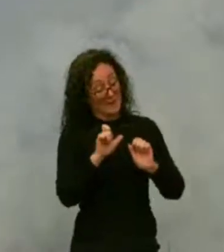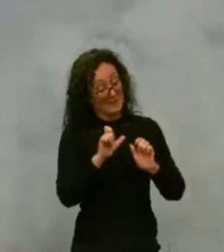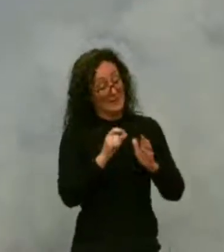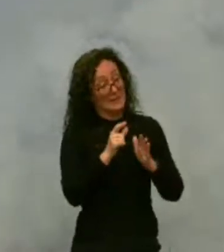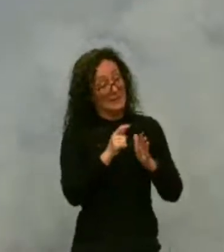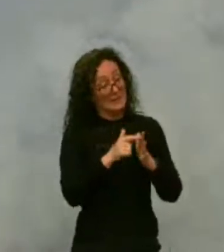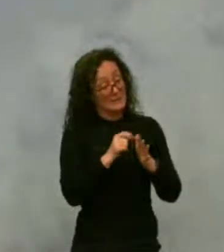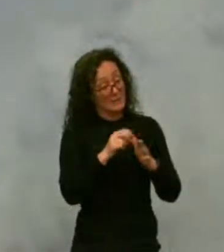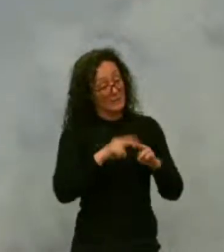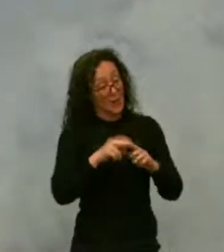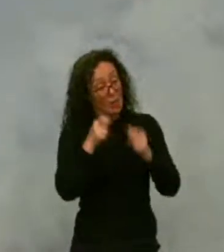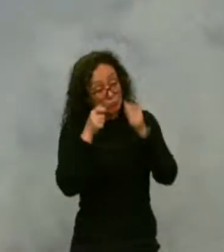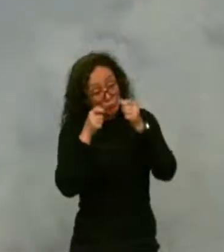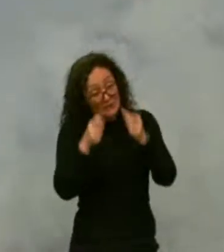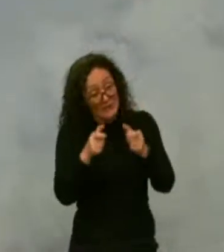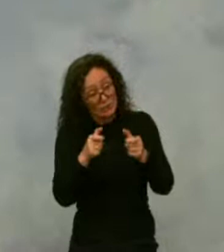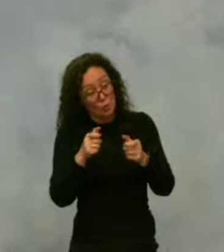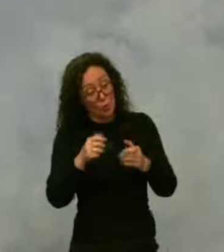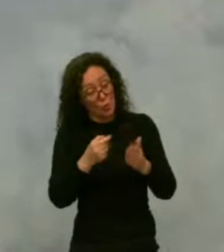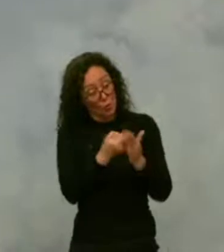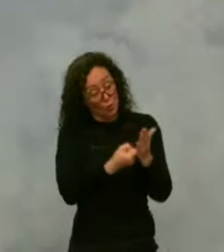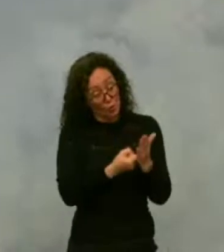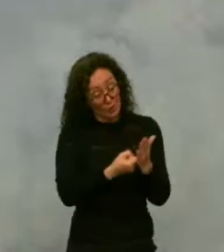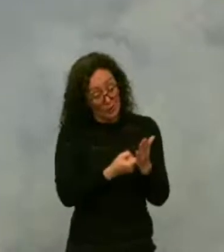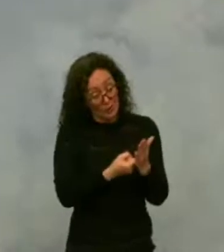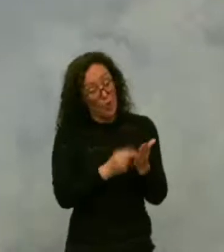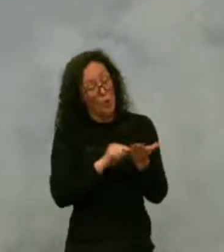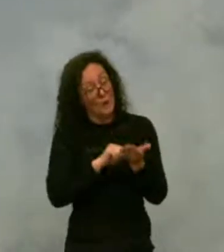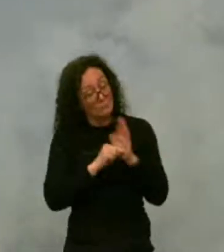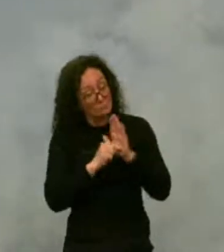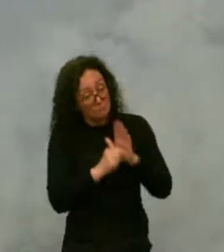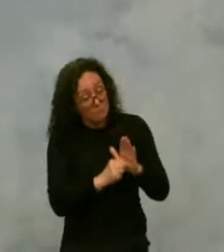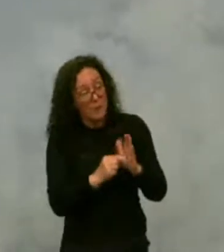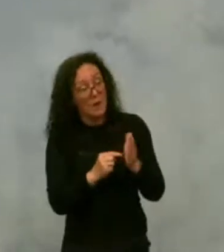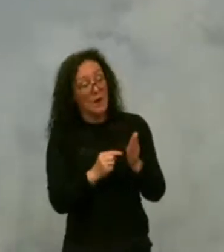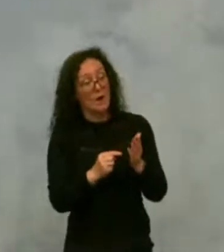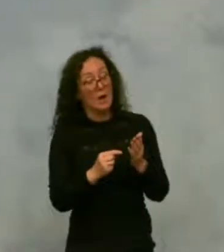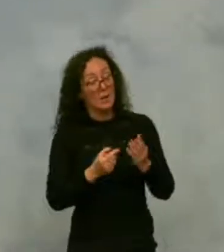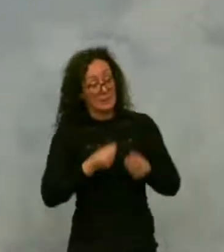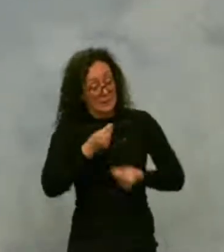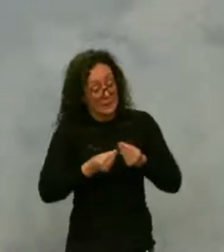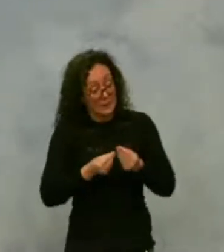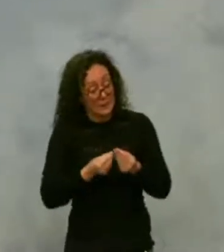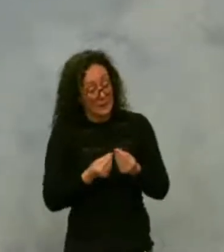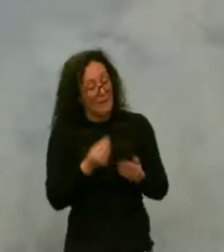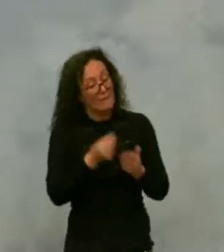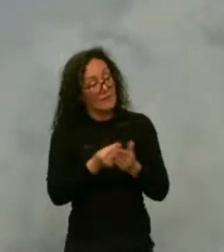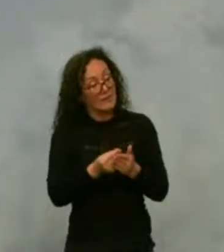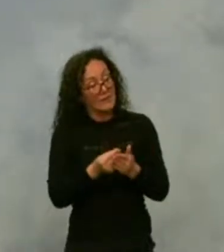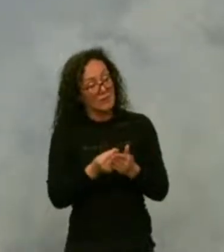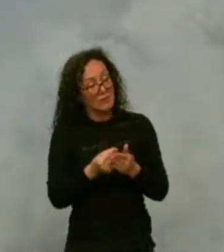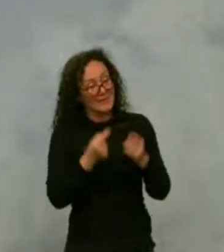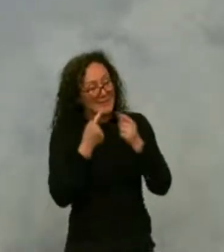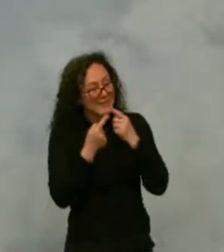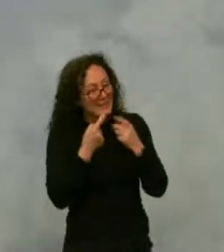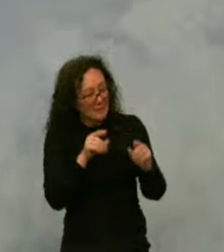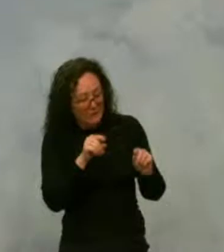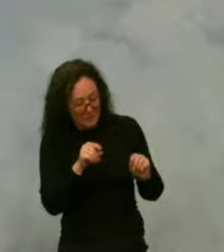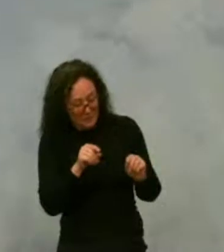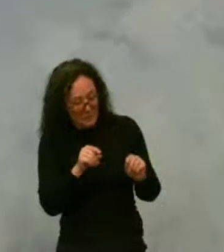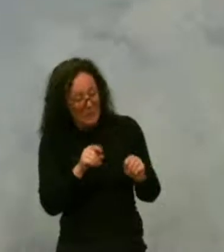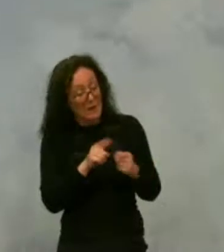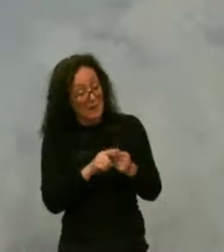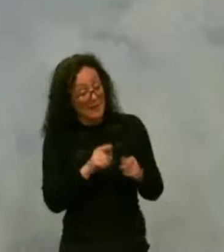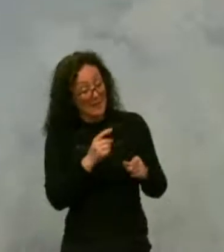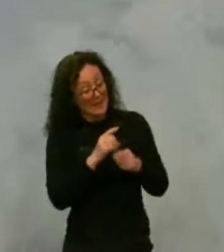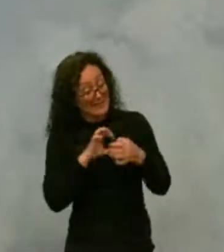to report on a series of financial indicators which demonstrate the affordability, prudence and sustainability with regard